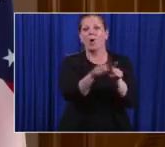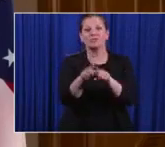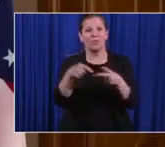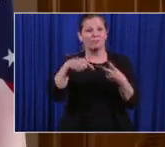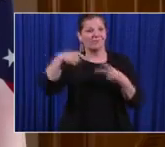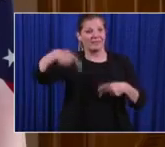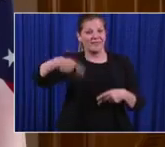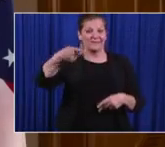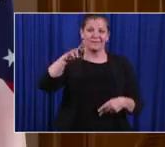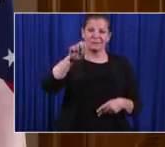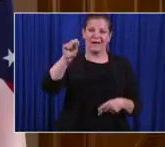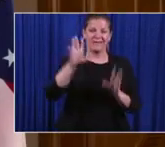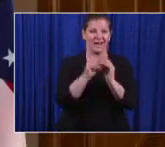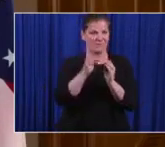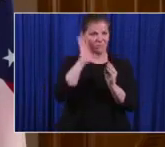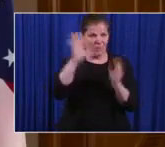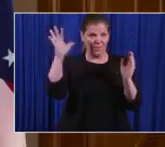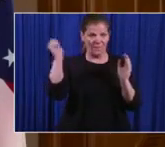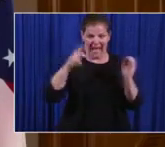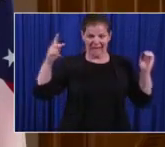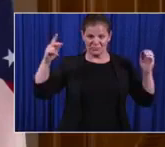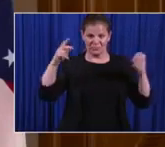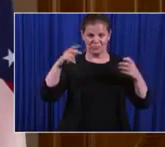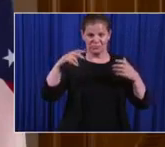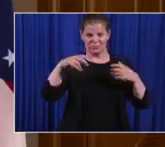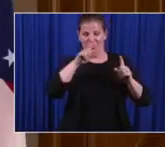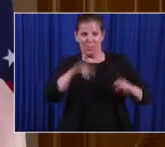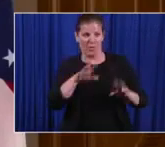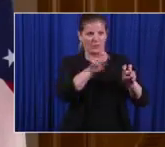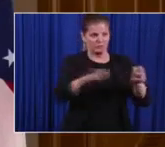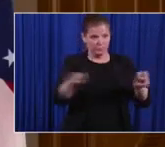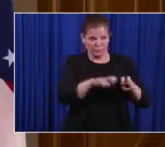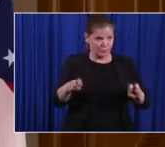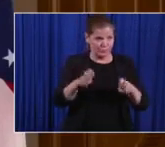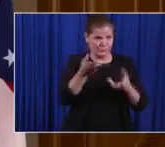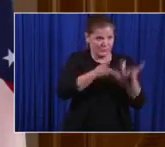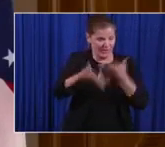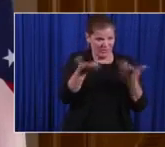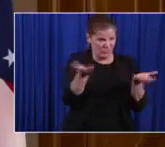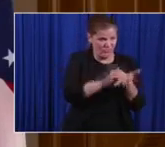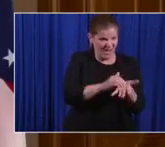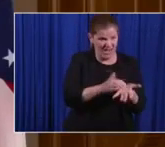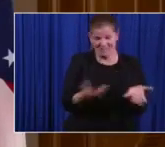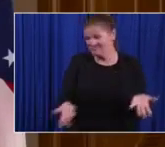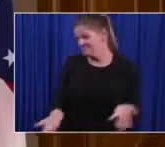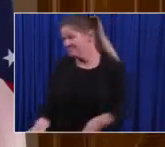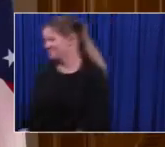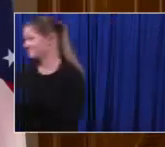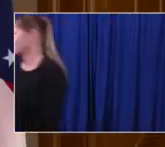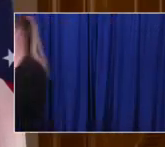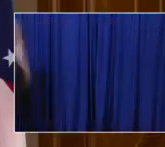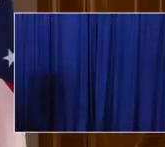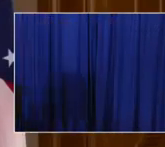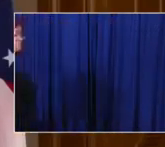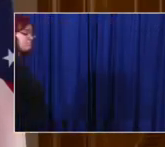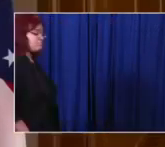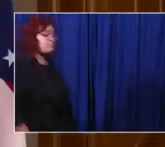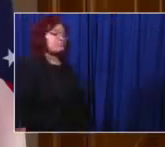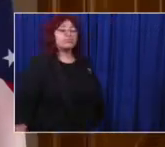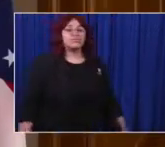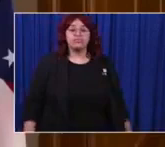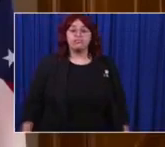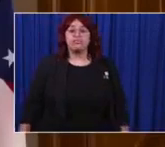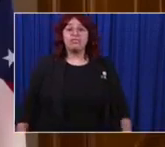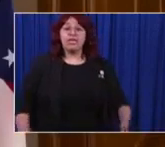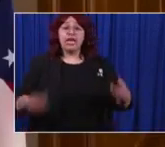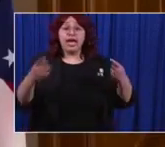Yeah, I think we will be returning to in-person press conferences at some point. There is one advantage of this, doing it the